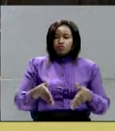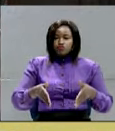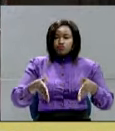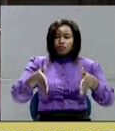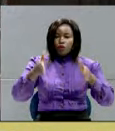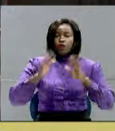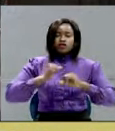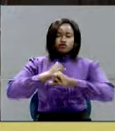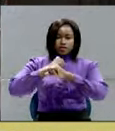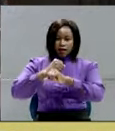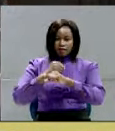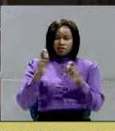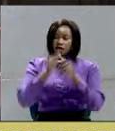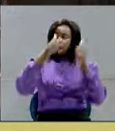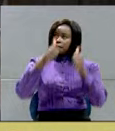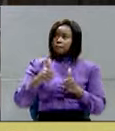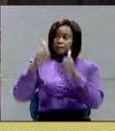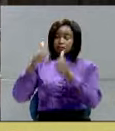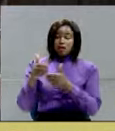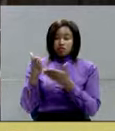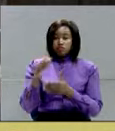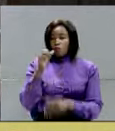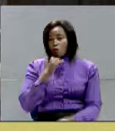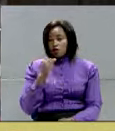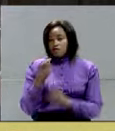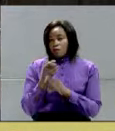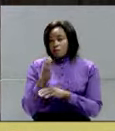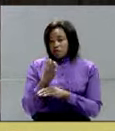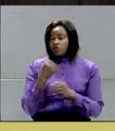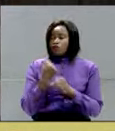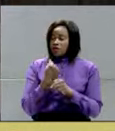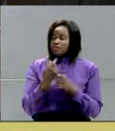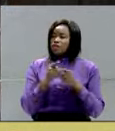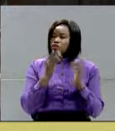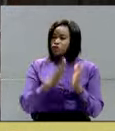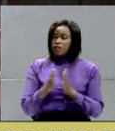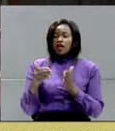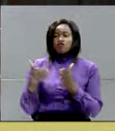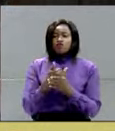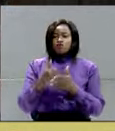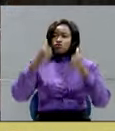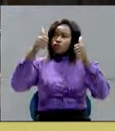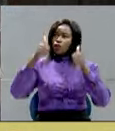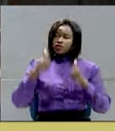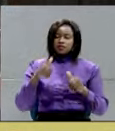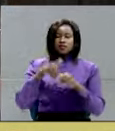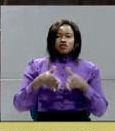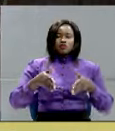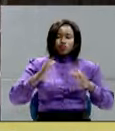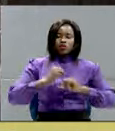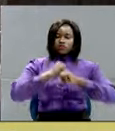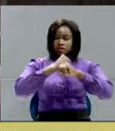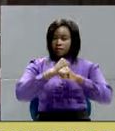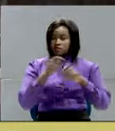signposts. There are marked posts already, which are old by Ministry of Works, but we are planning to put notices in the road reserve, and